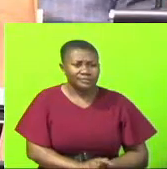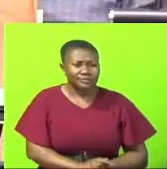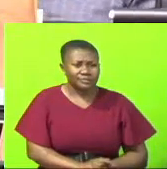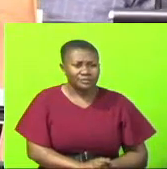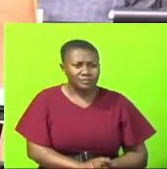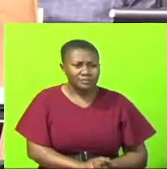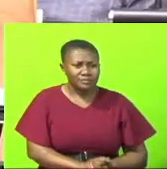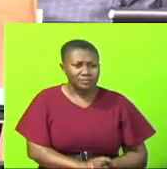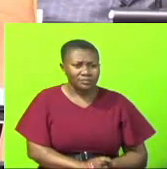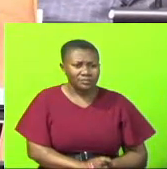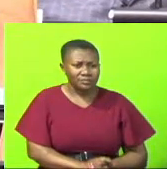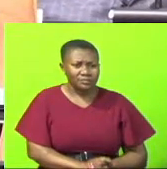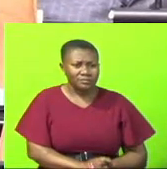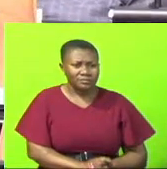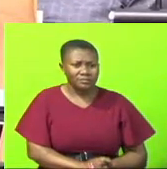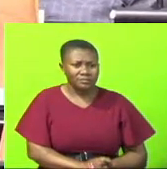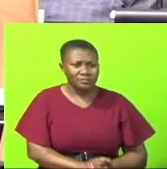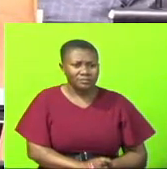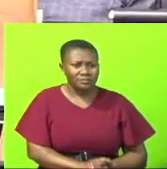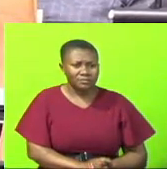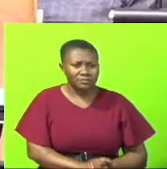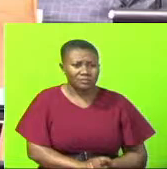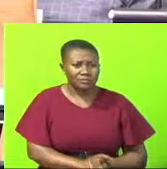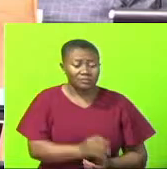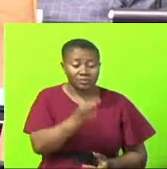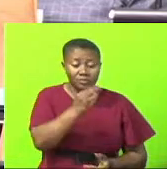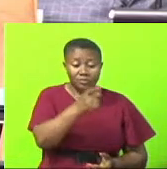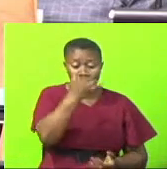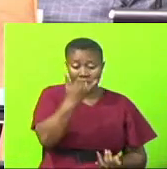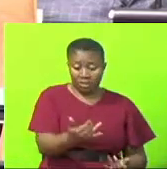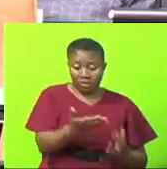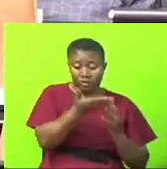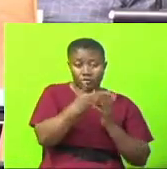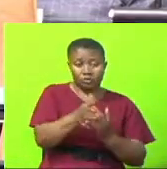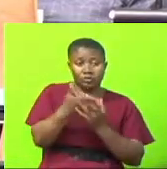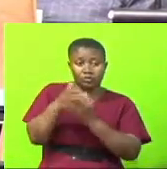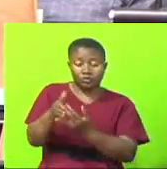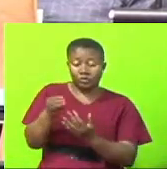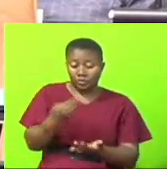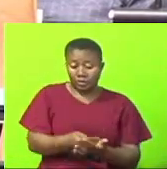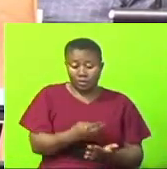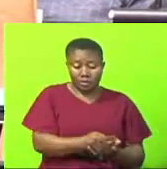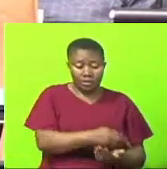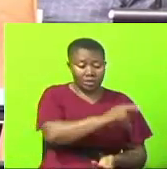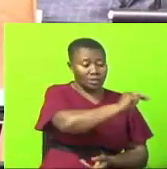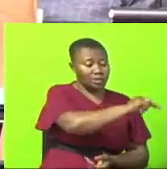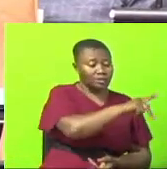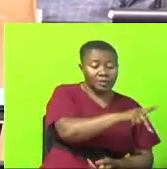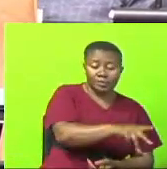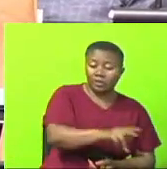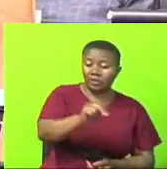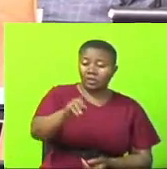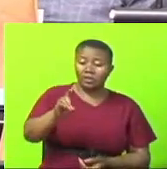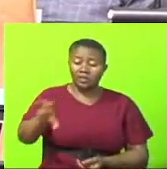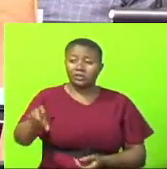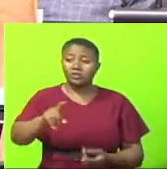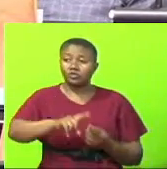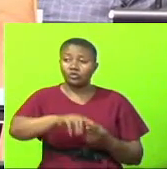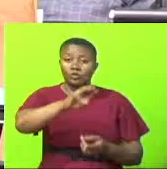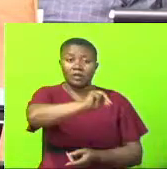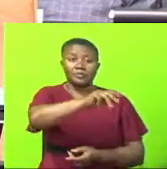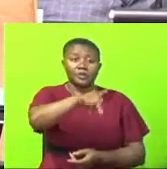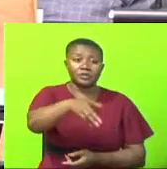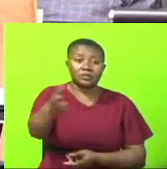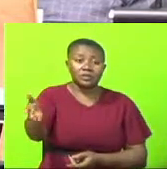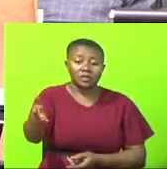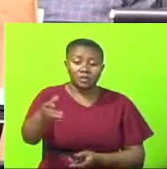Besides that, Mr. Speaker, if we are allocating resources now, whether the NDC or MPP, to their parliamentary candidates, will they